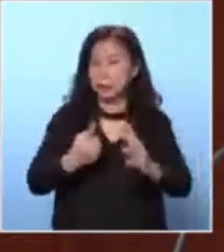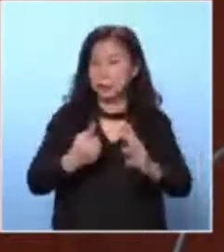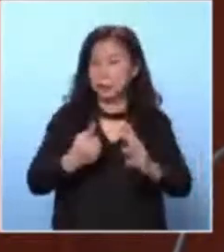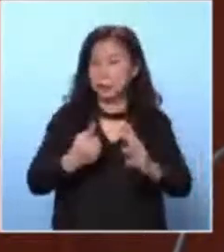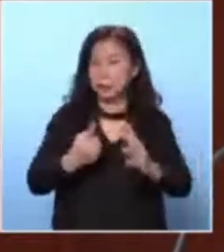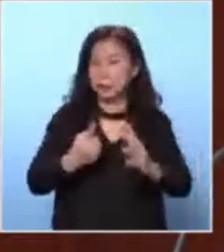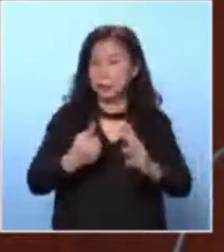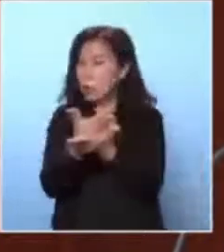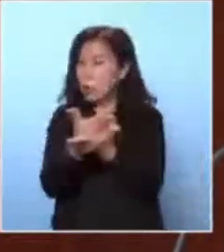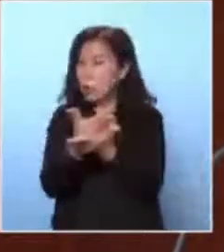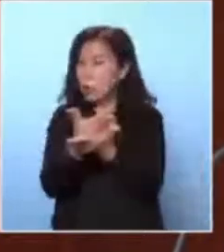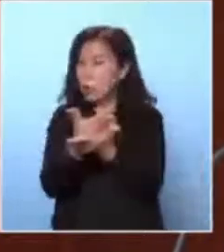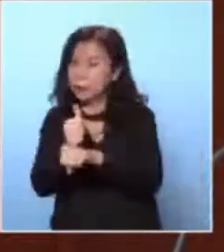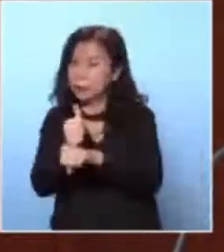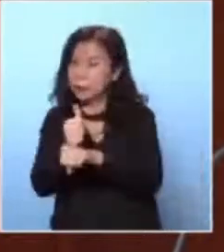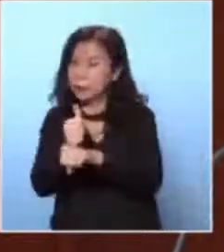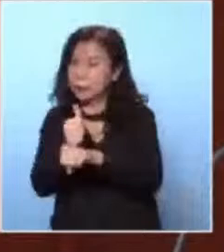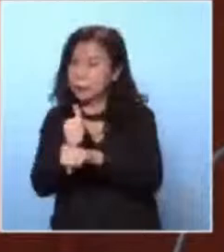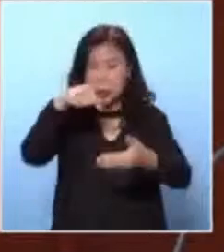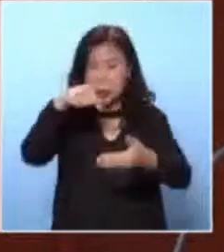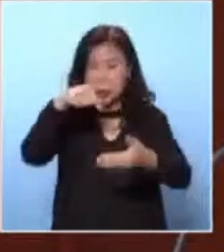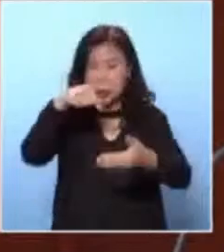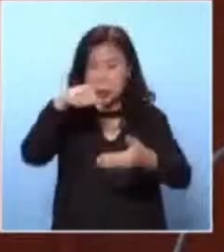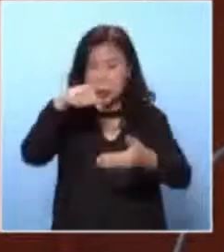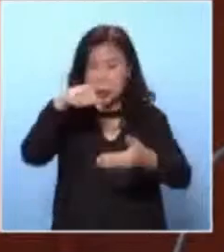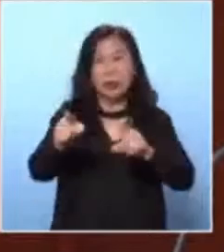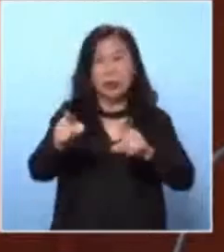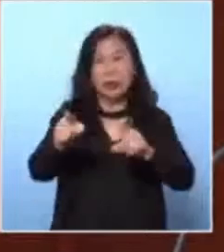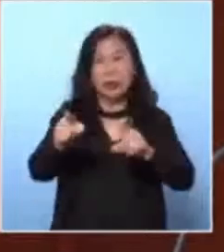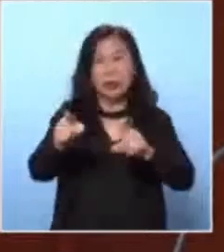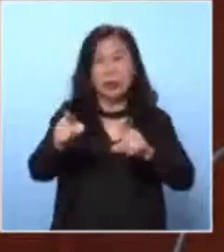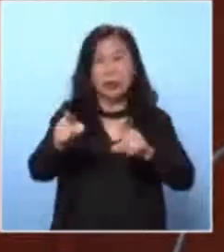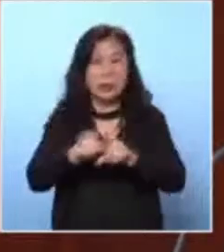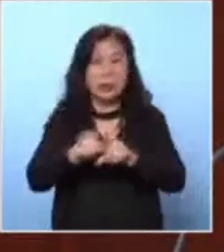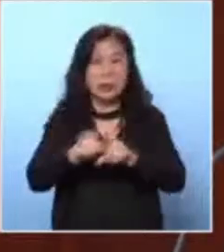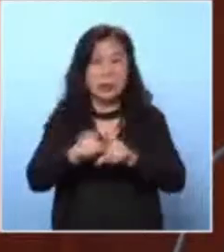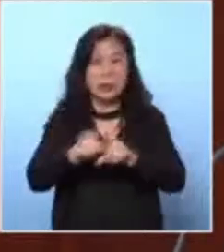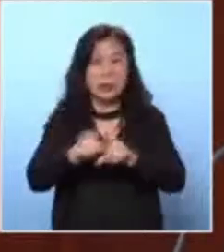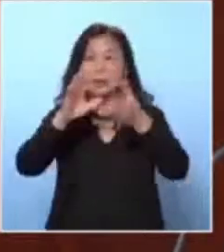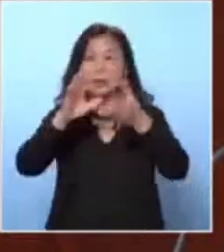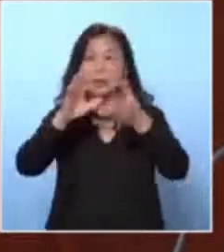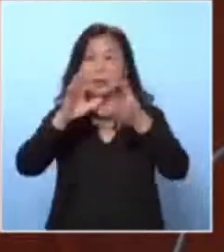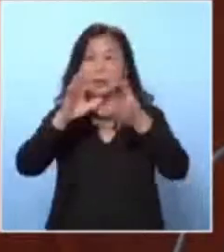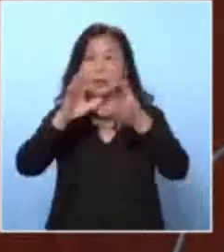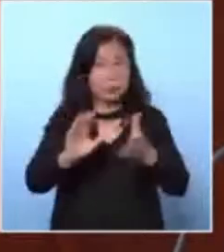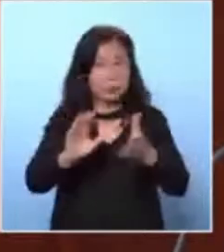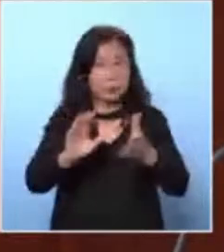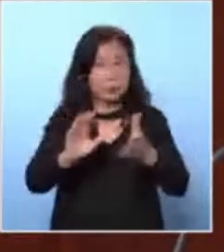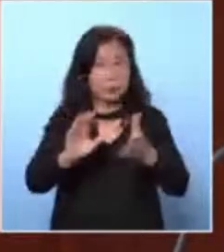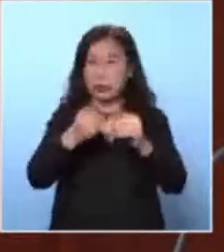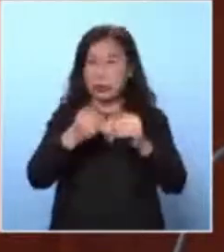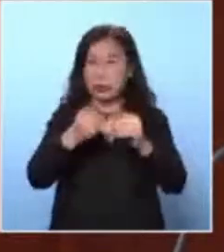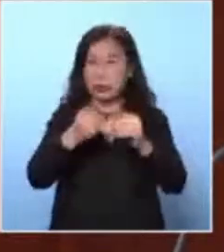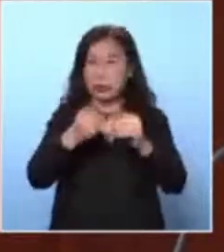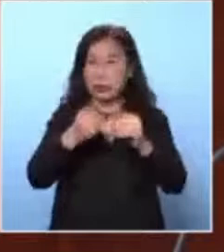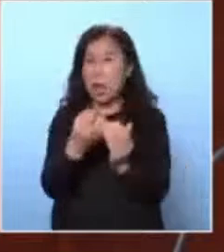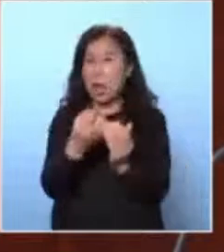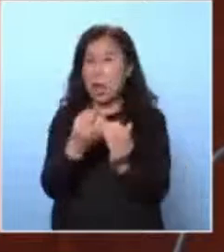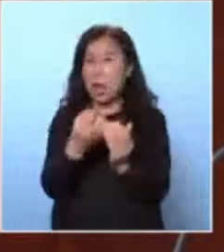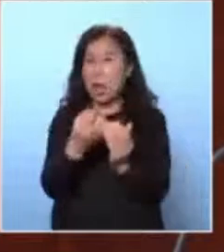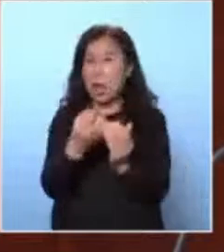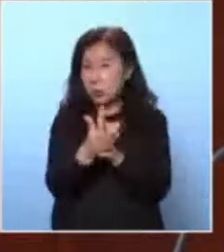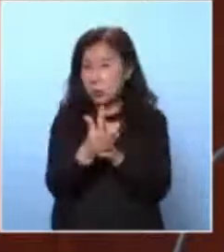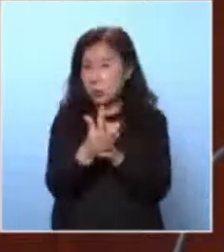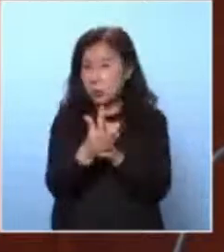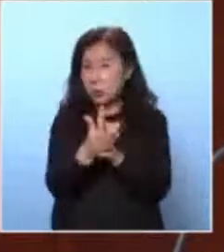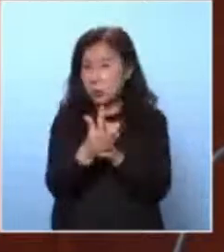the local and the international arenas the success story of one country, two systems, presenting the openness and cultural